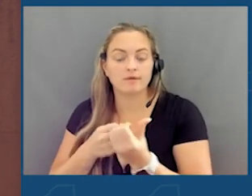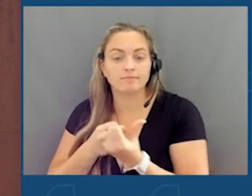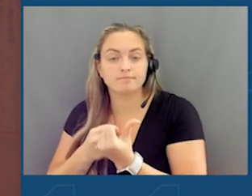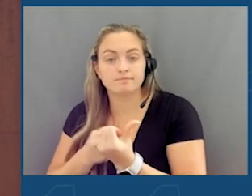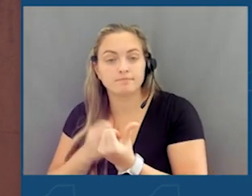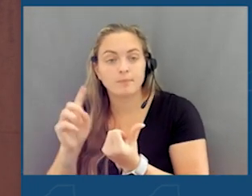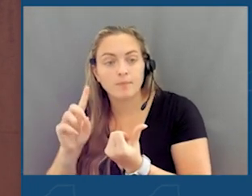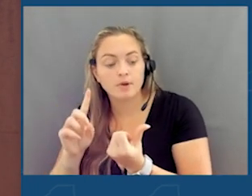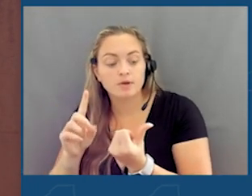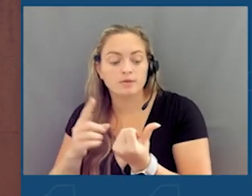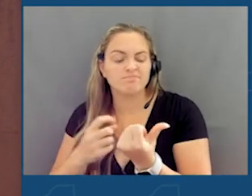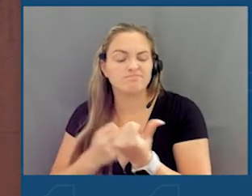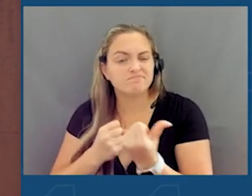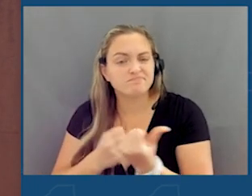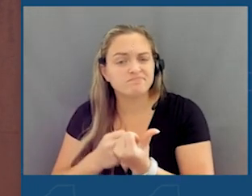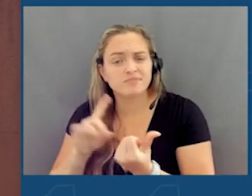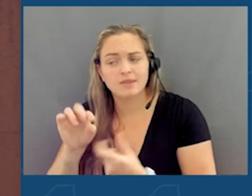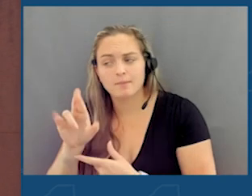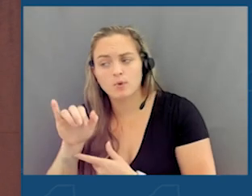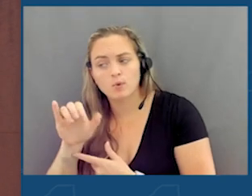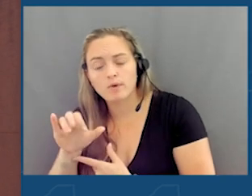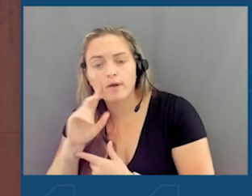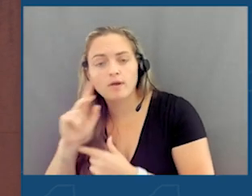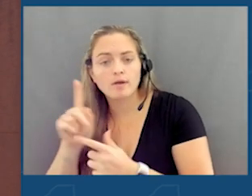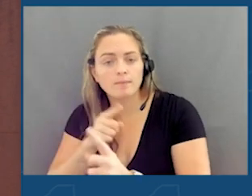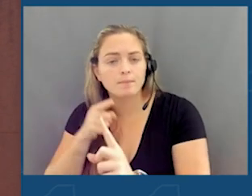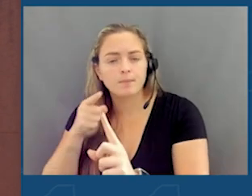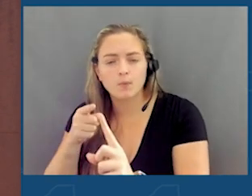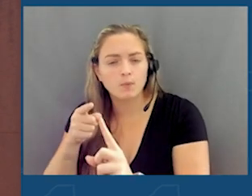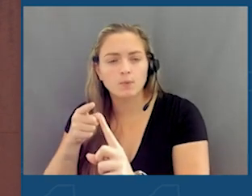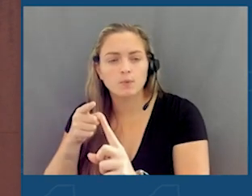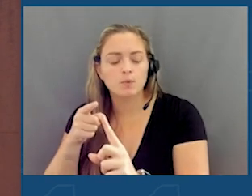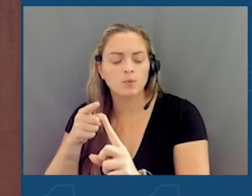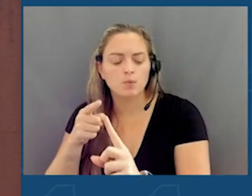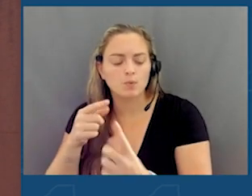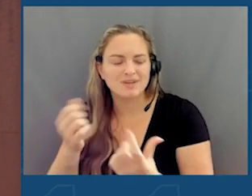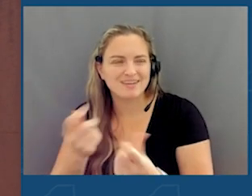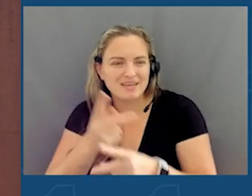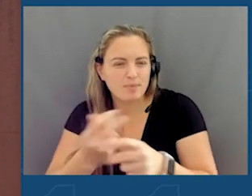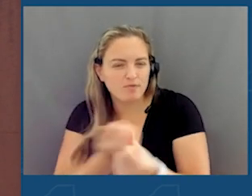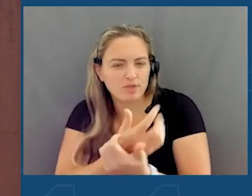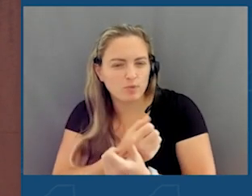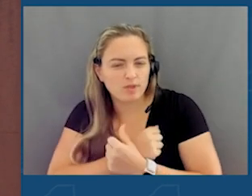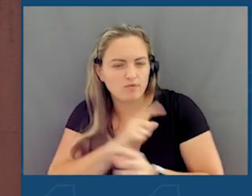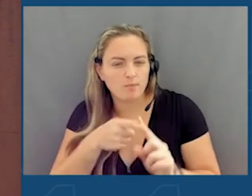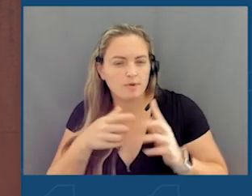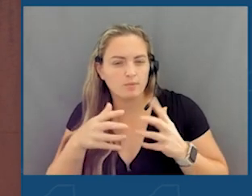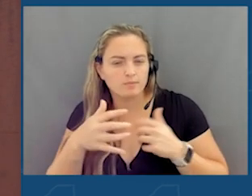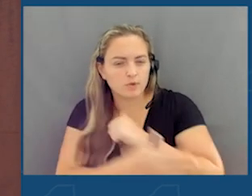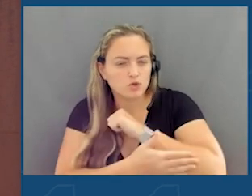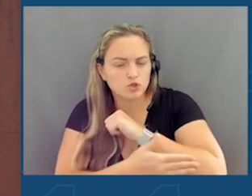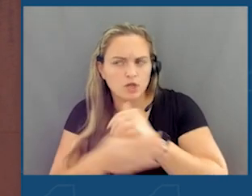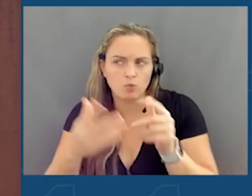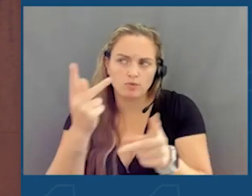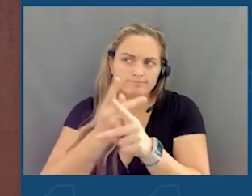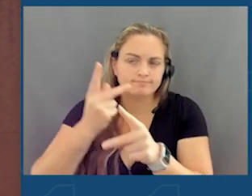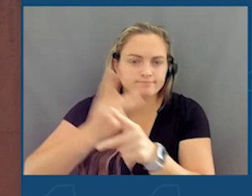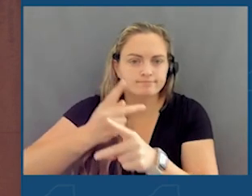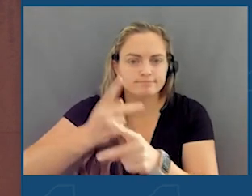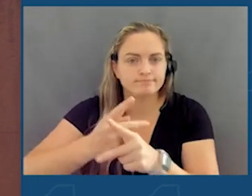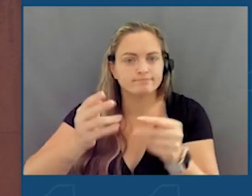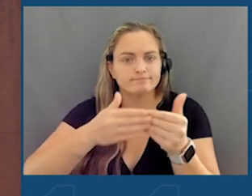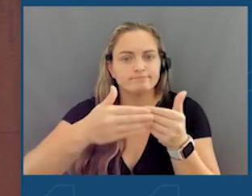of democratic principles, on the side of keeping this country what we love about it, and will preserve going forward while others are doing the